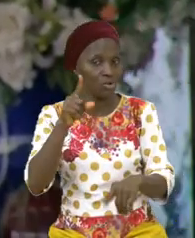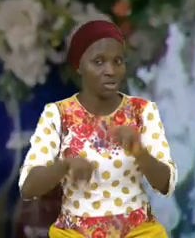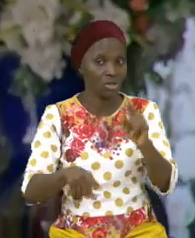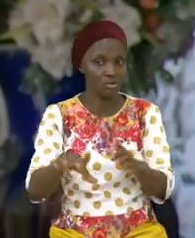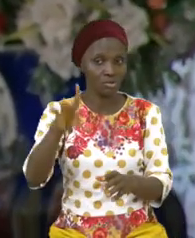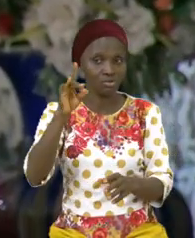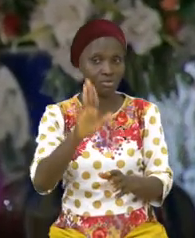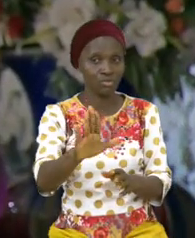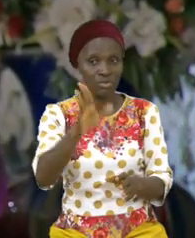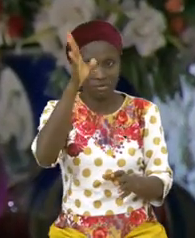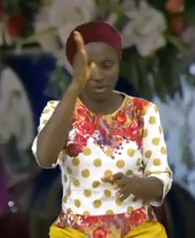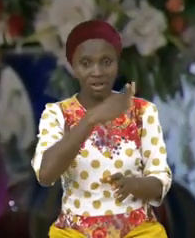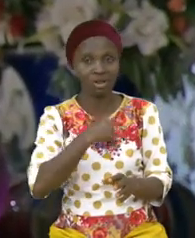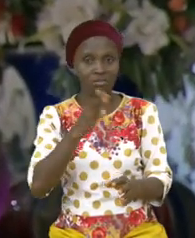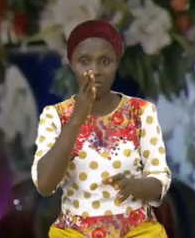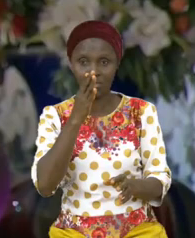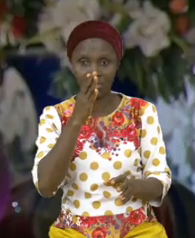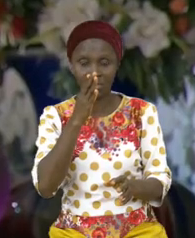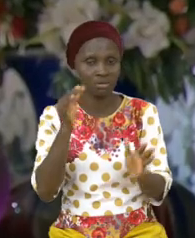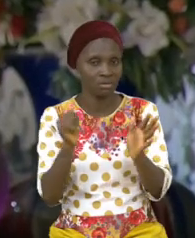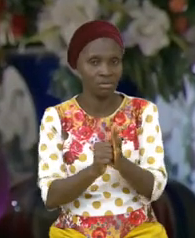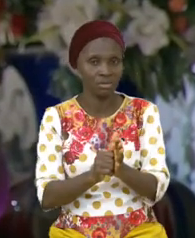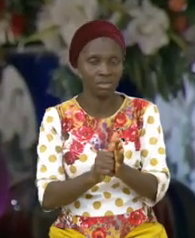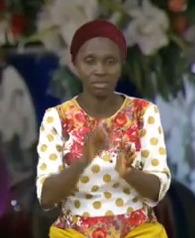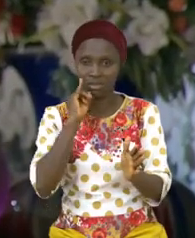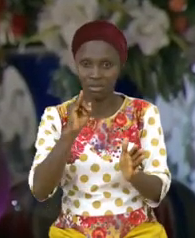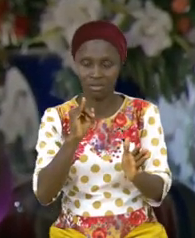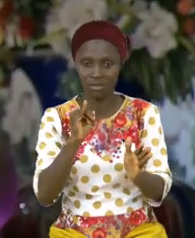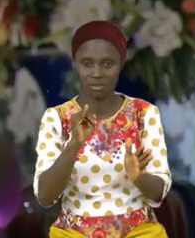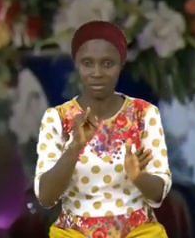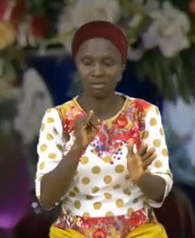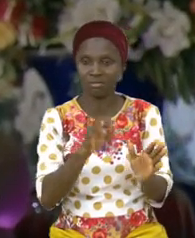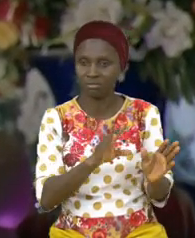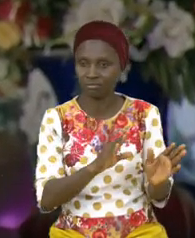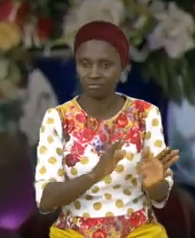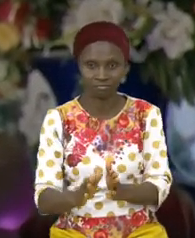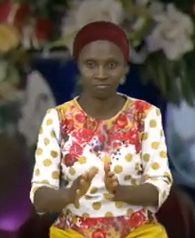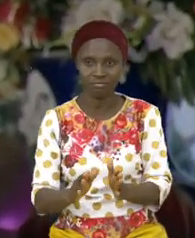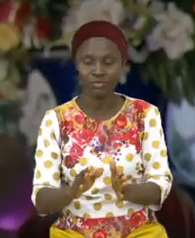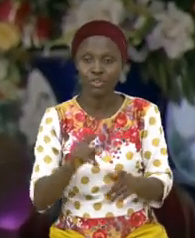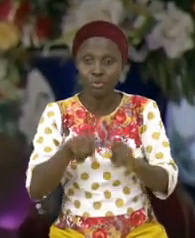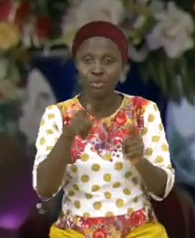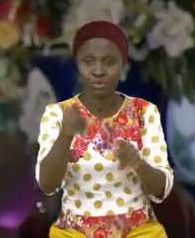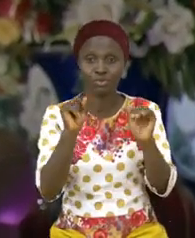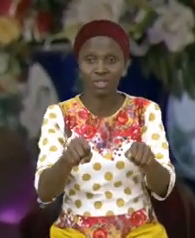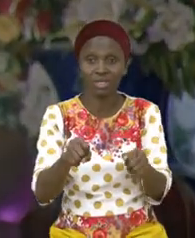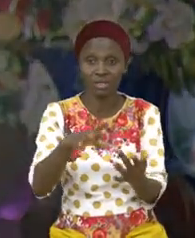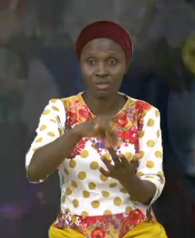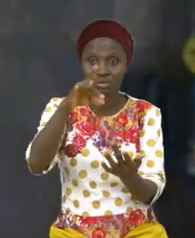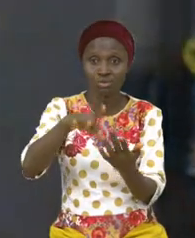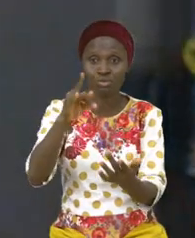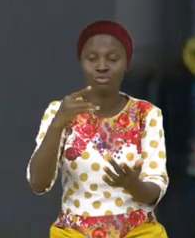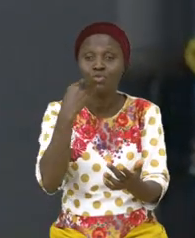father and your mother. That one is settled. But you can choose whose